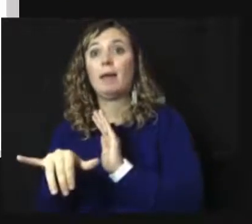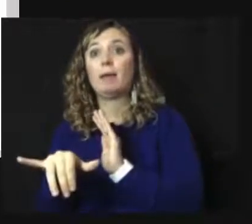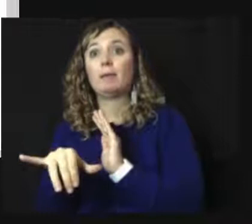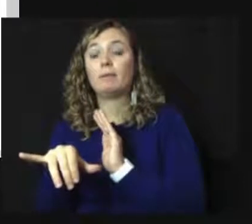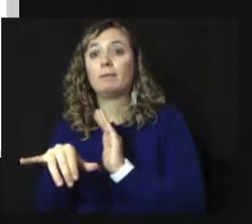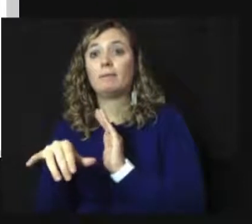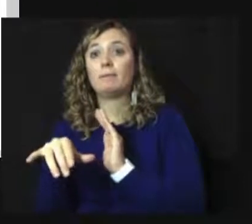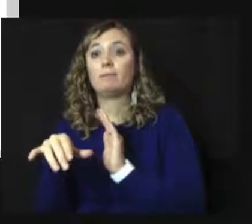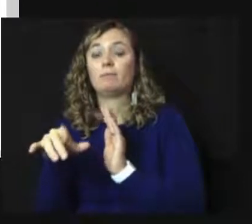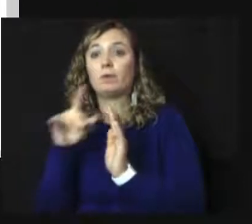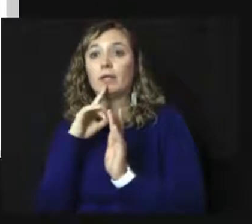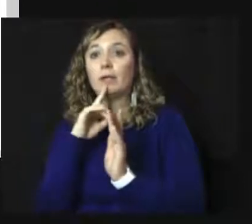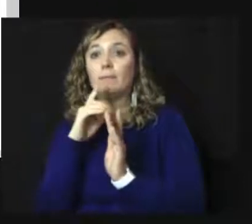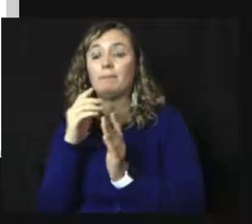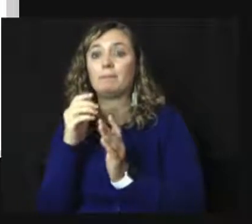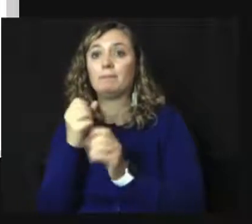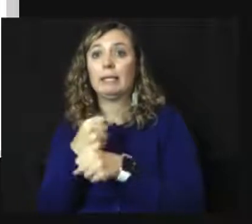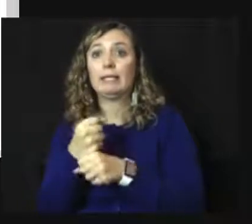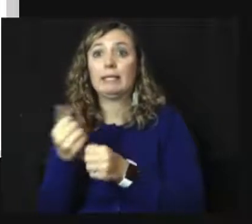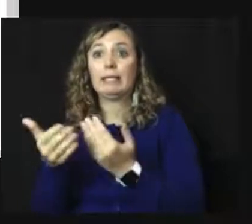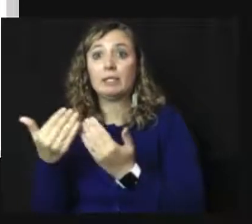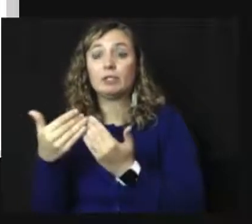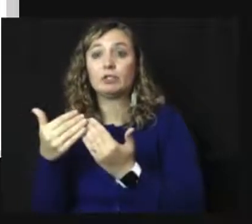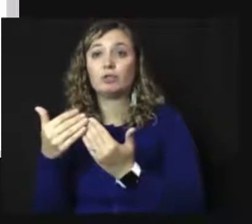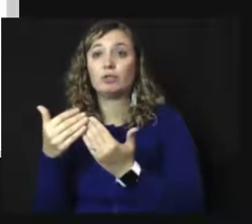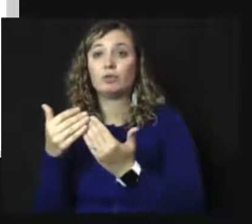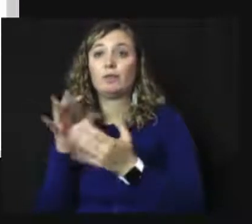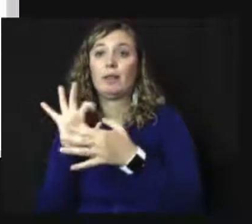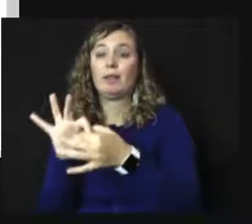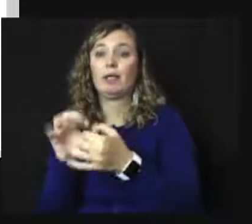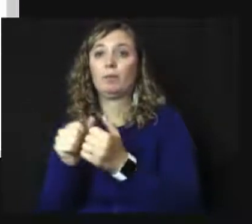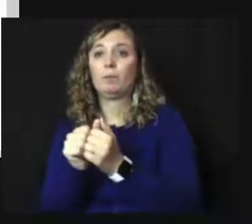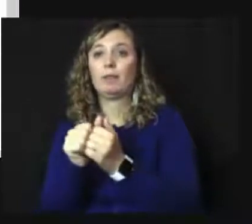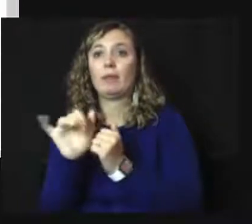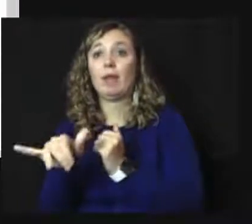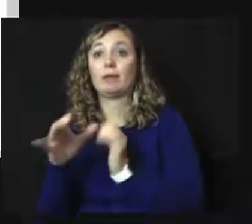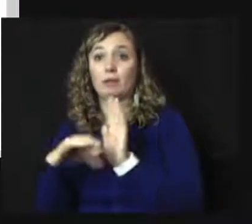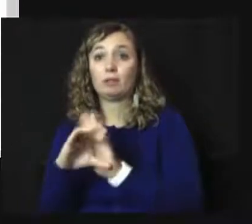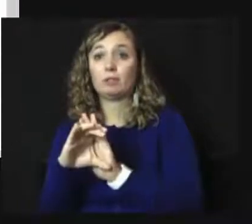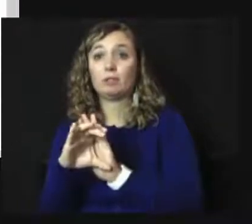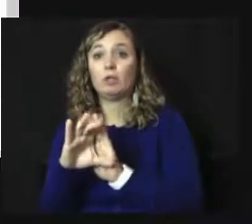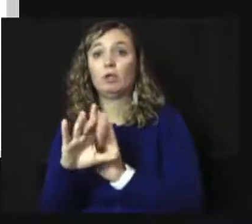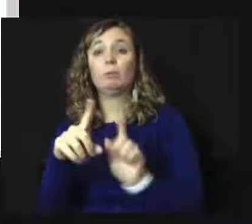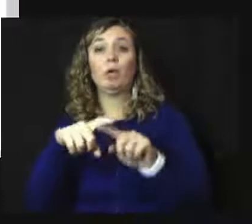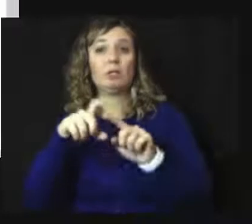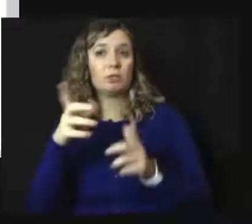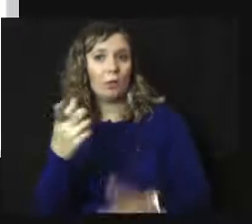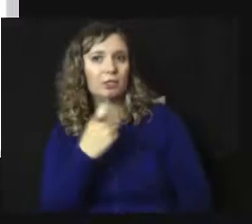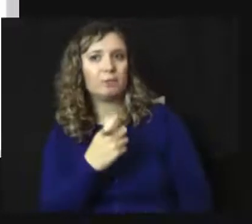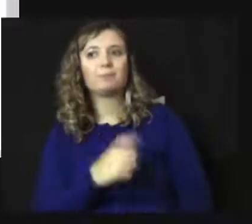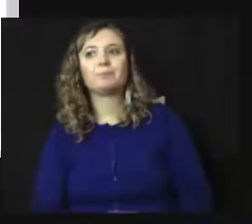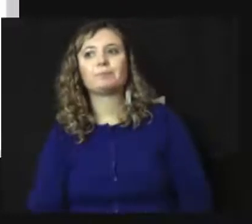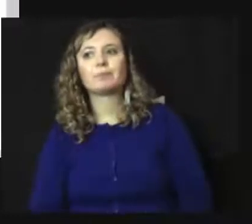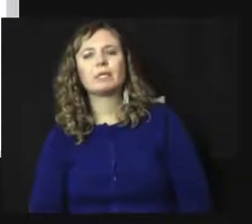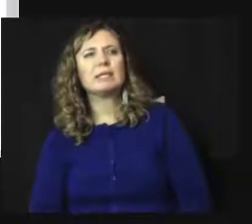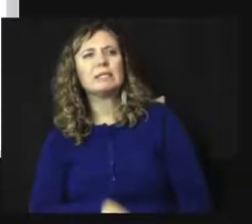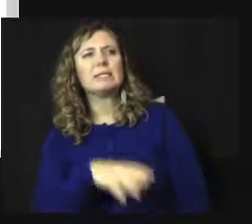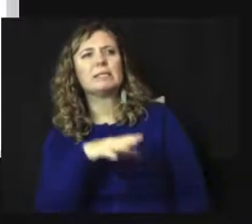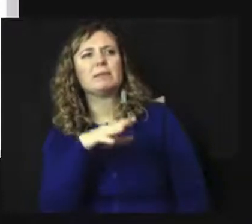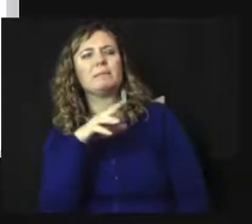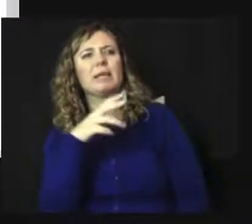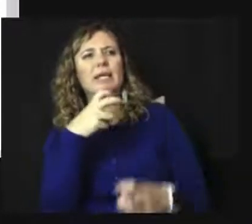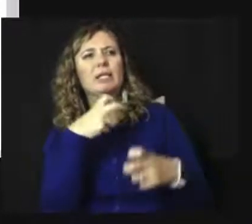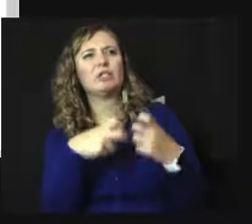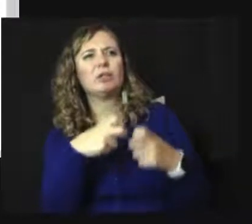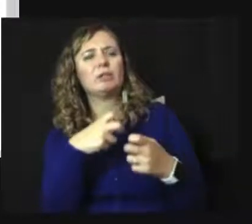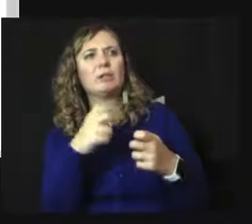to relate to that character. Hold on, let me pause. There's a question. Isn't part of the issue that the characters have to appeal and